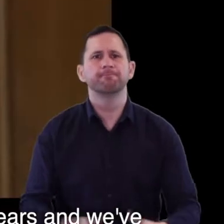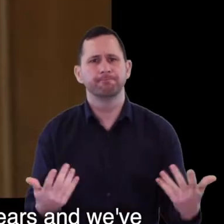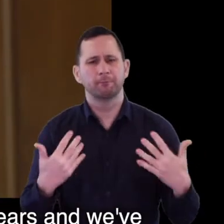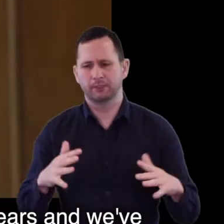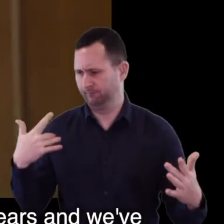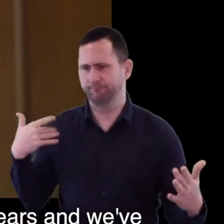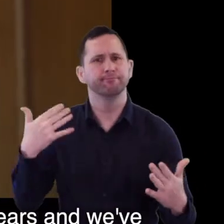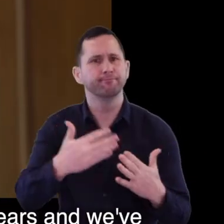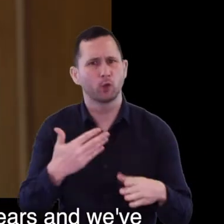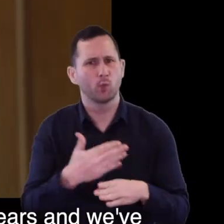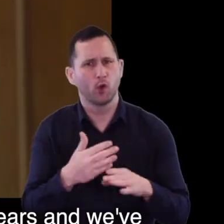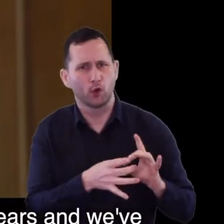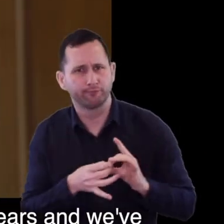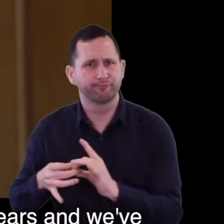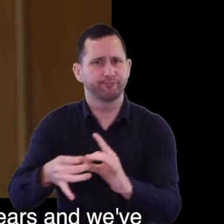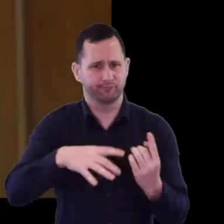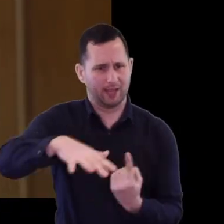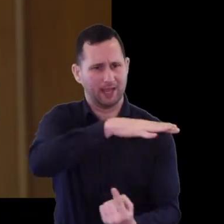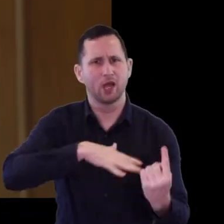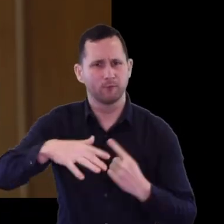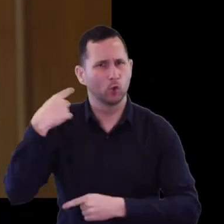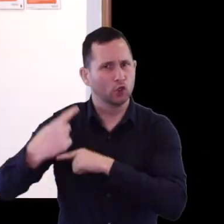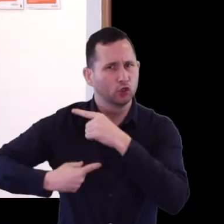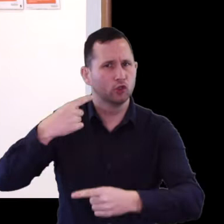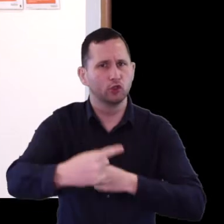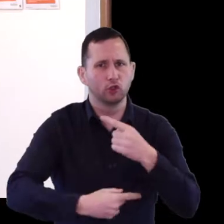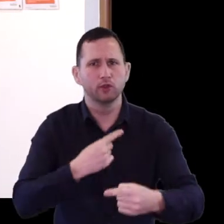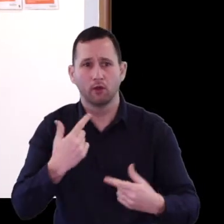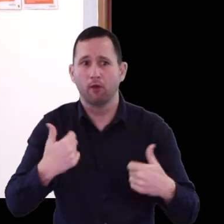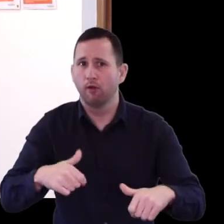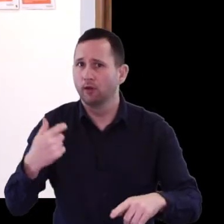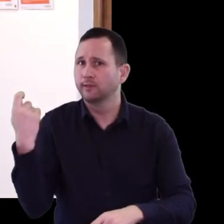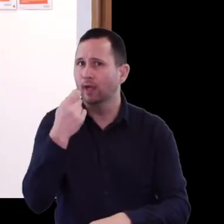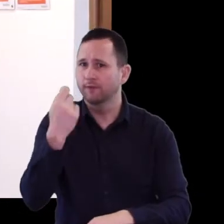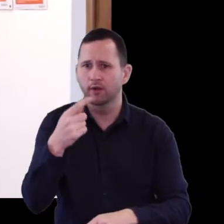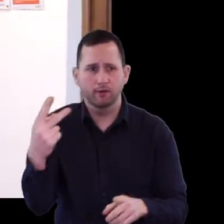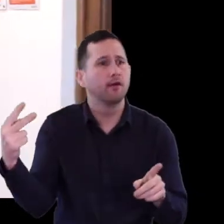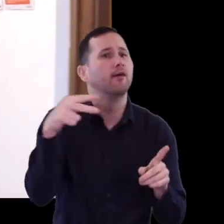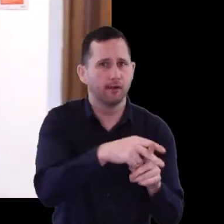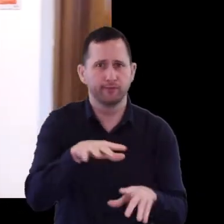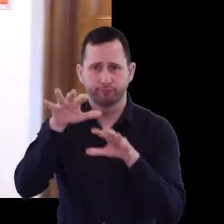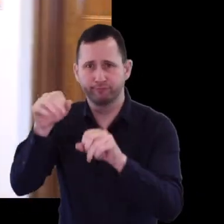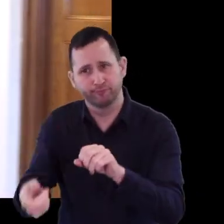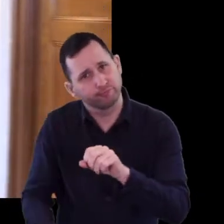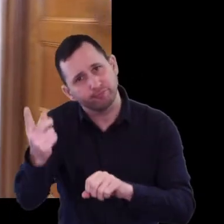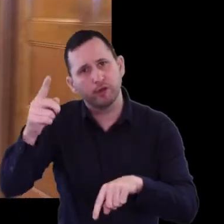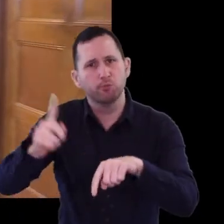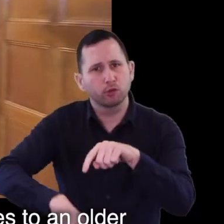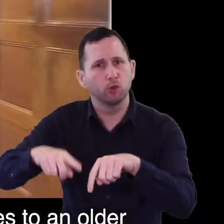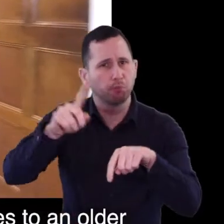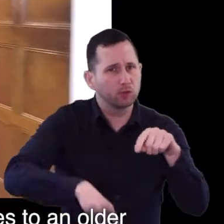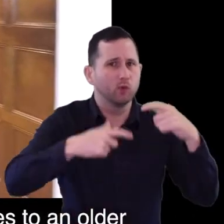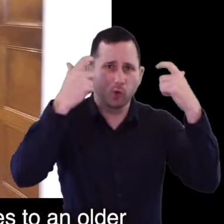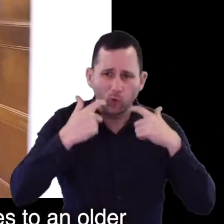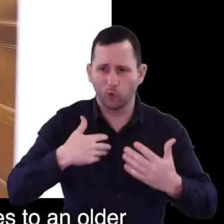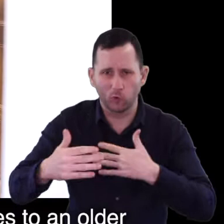this area for many years, and we've got a number of successful prosecutions against rogue traders, and we've got a number of ongoing prosecutions in that